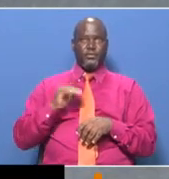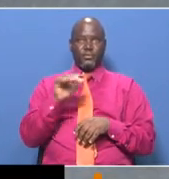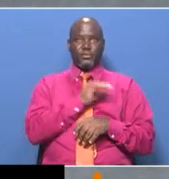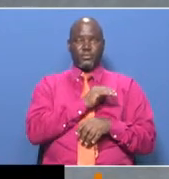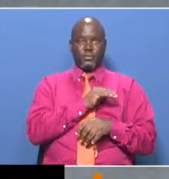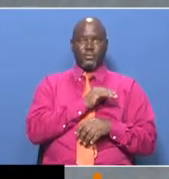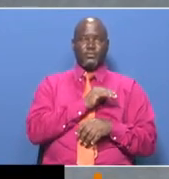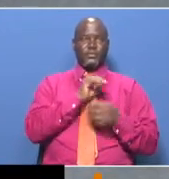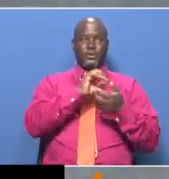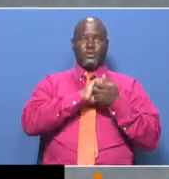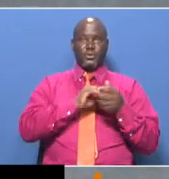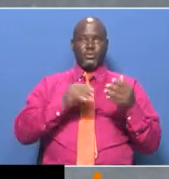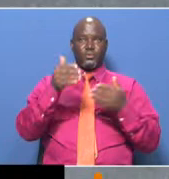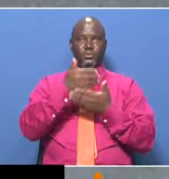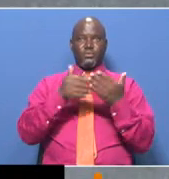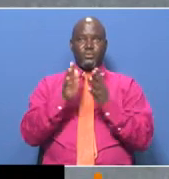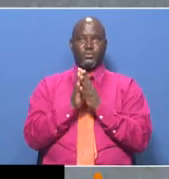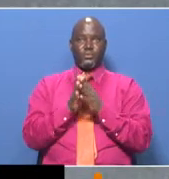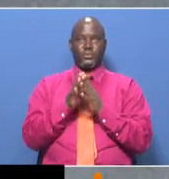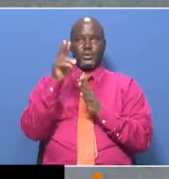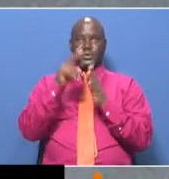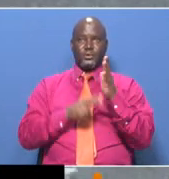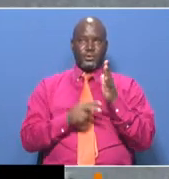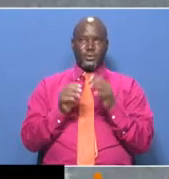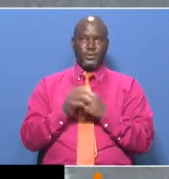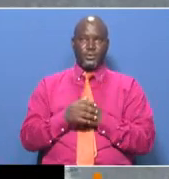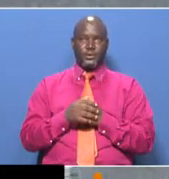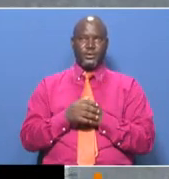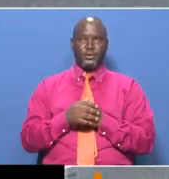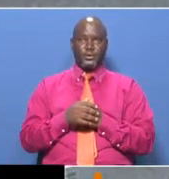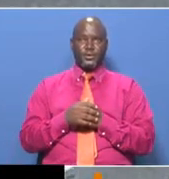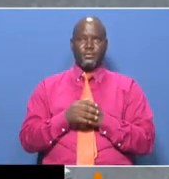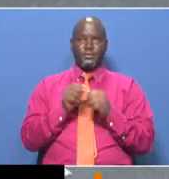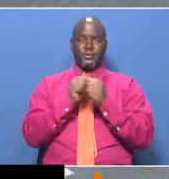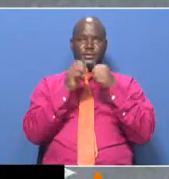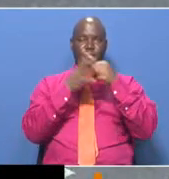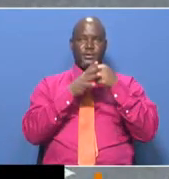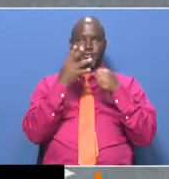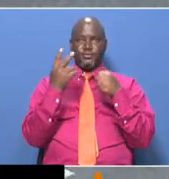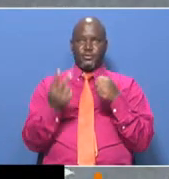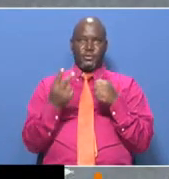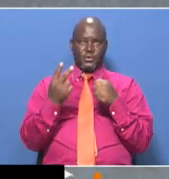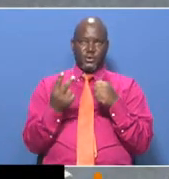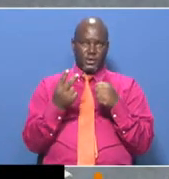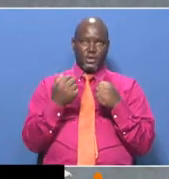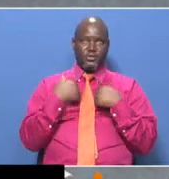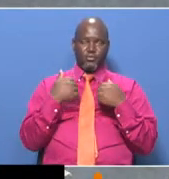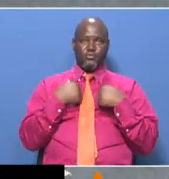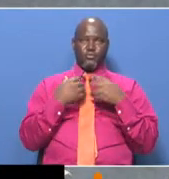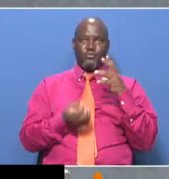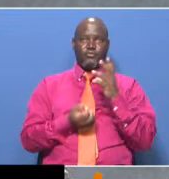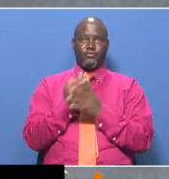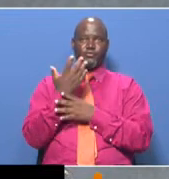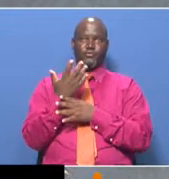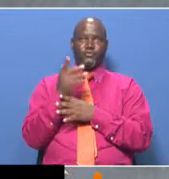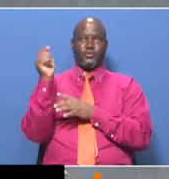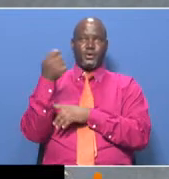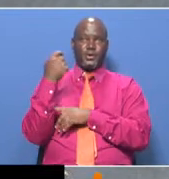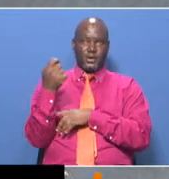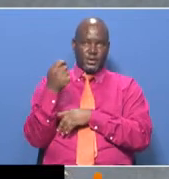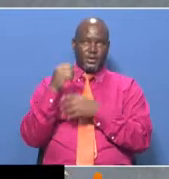trade unions. So allow me to read. So in 1952, there was a formation of